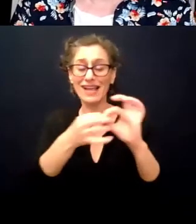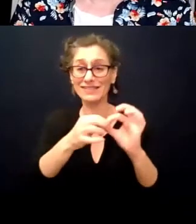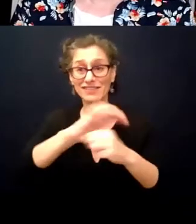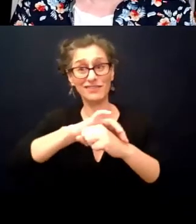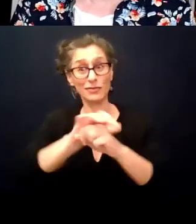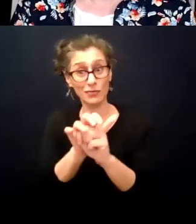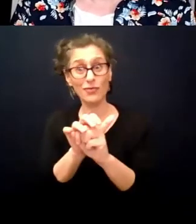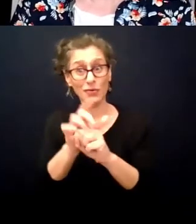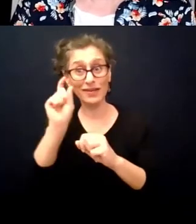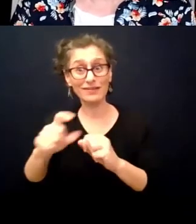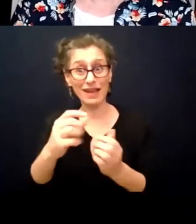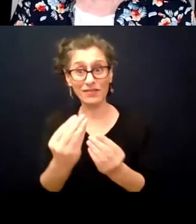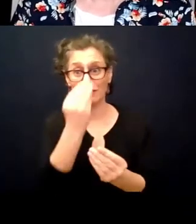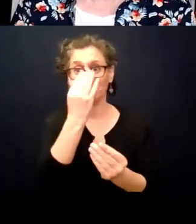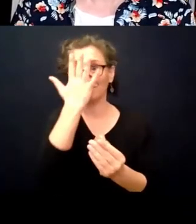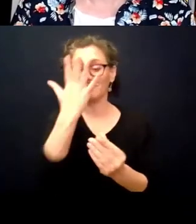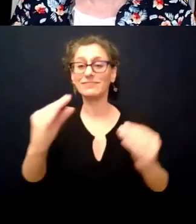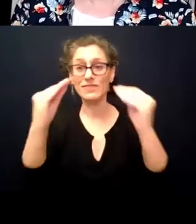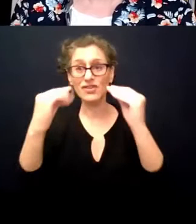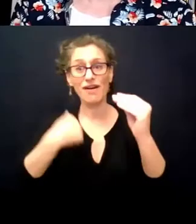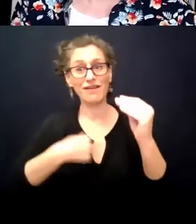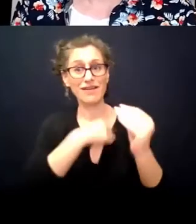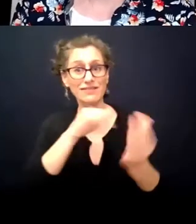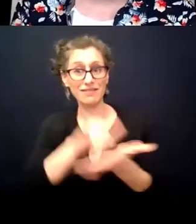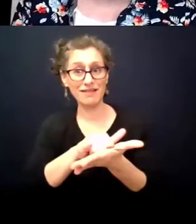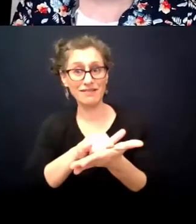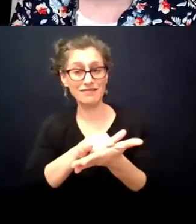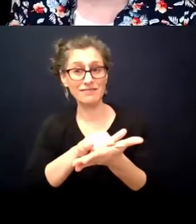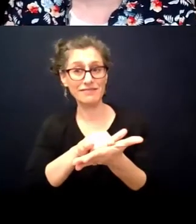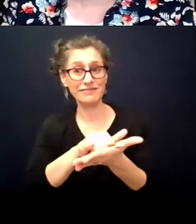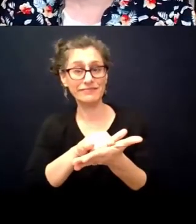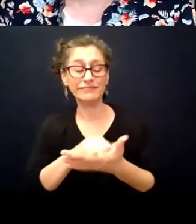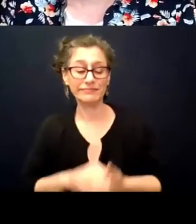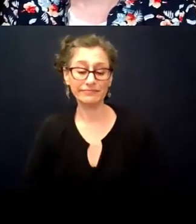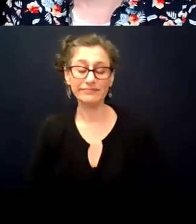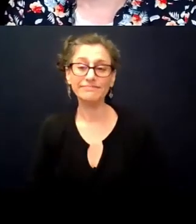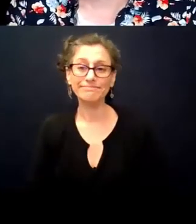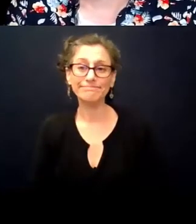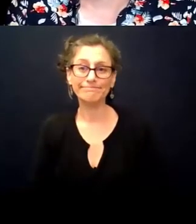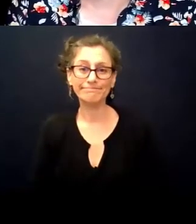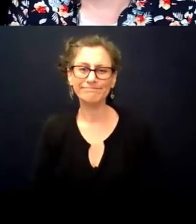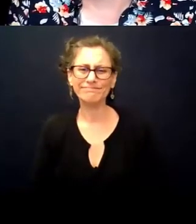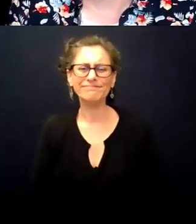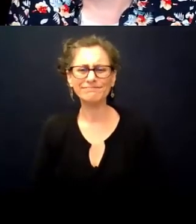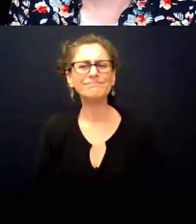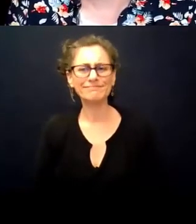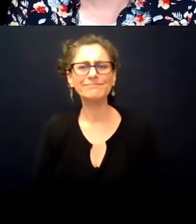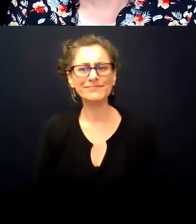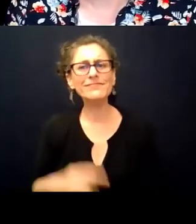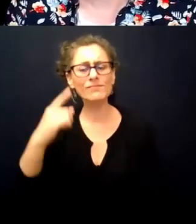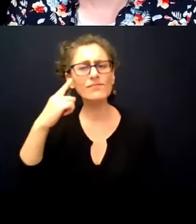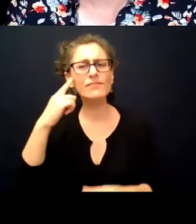it's that, right? Yeah. And it would be so yeah, I think it's kind of